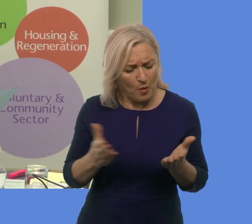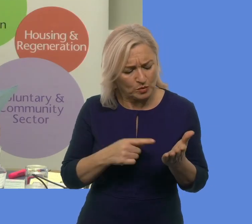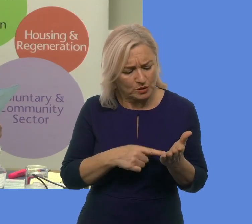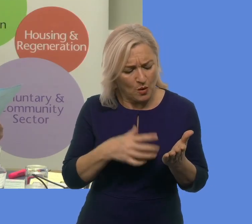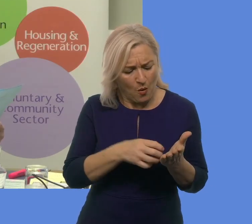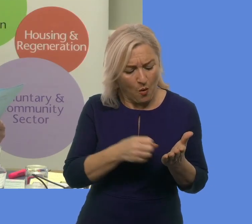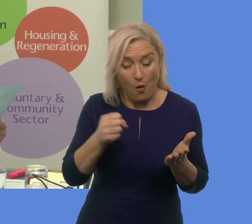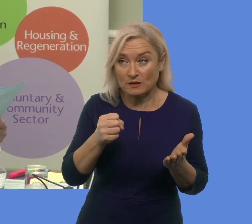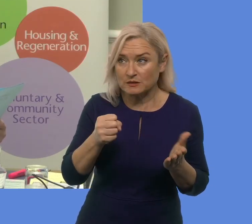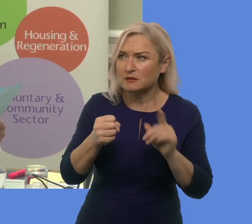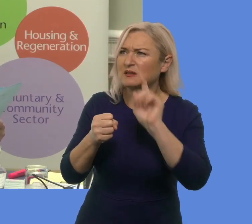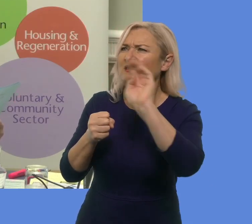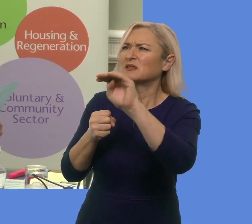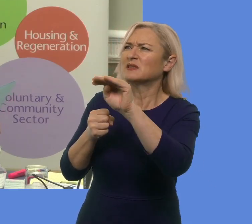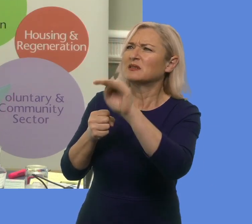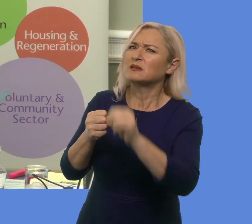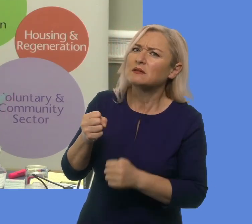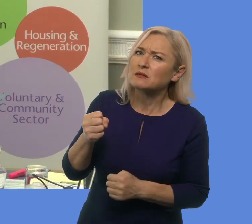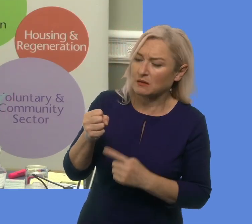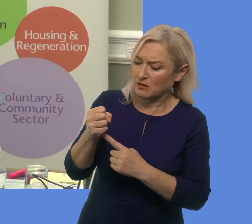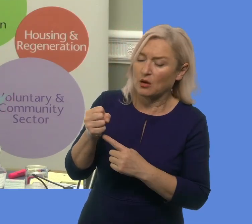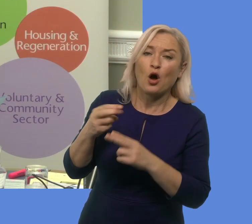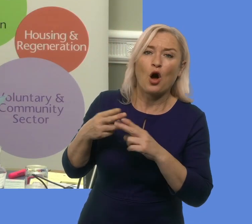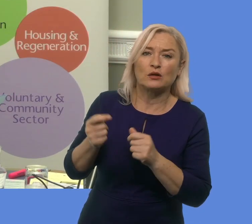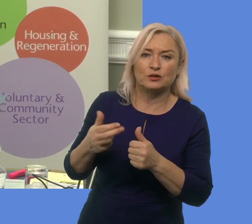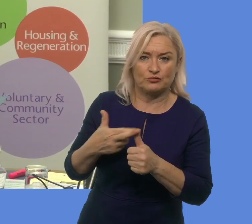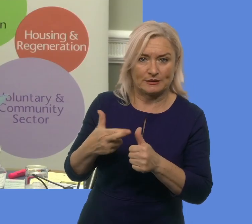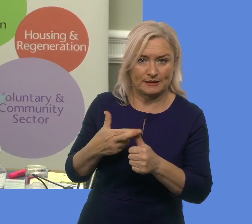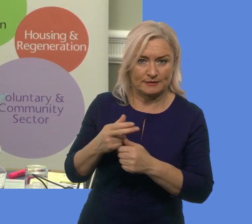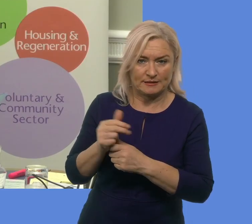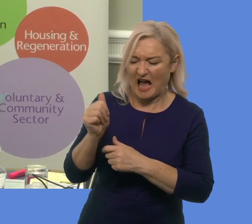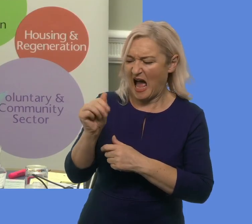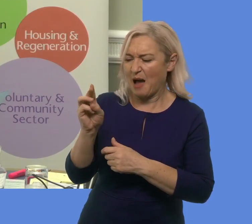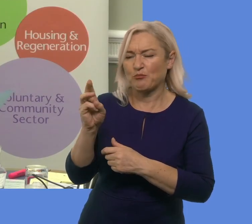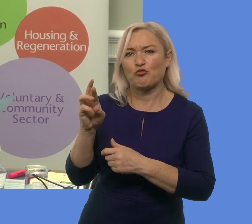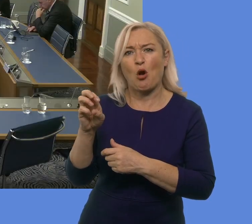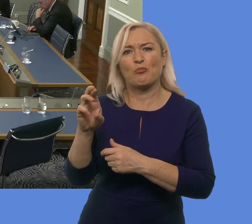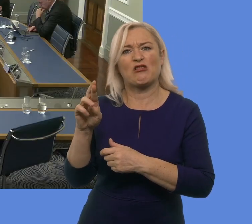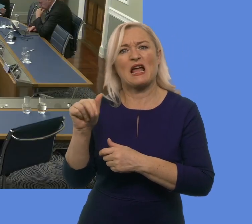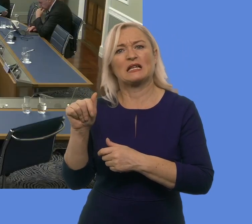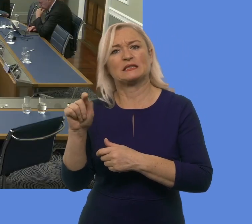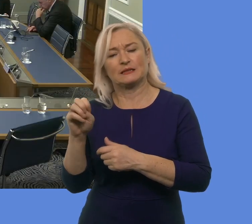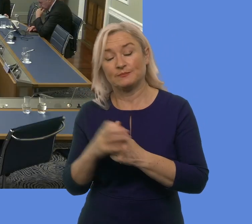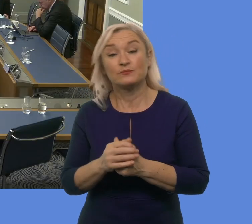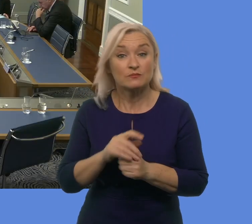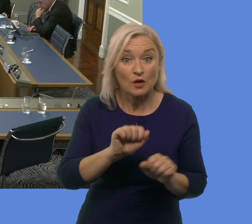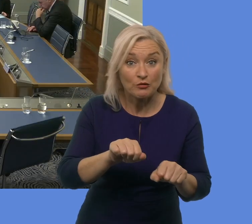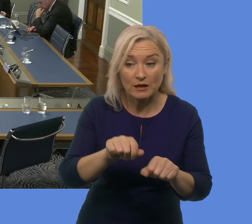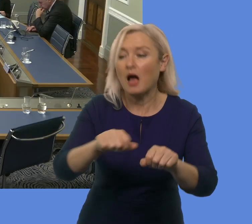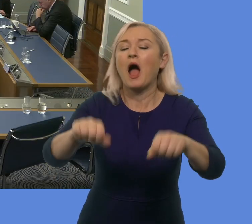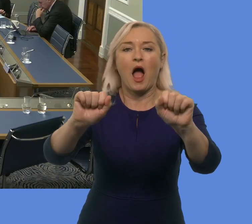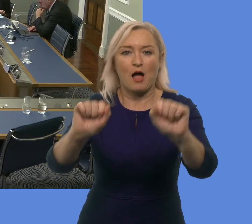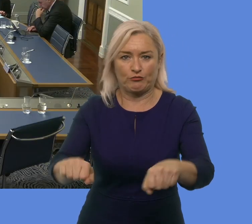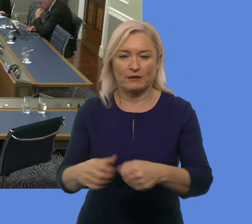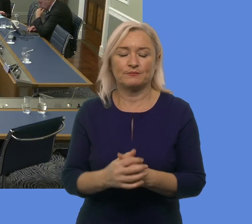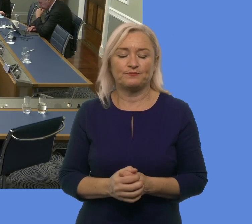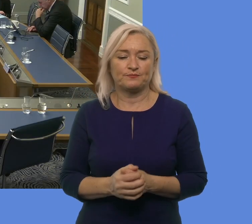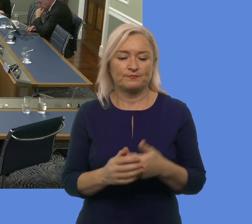appropriate, yeah. Okay, until 2A. So members agreed for us to do that there? Agreed. Okay. And